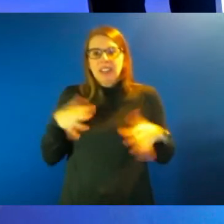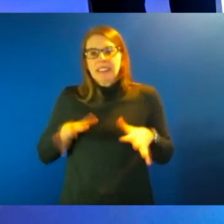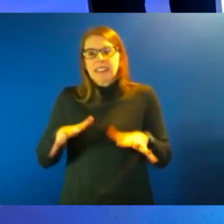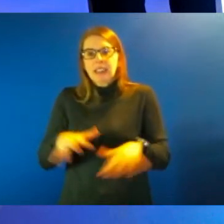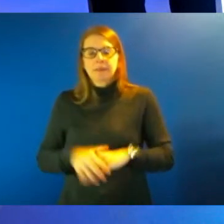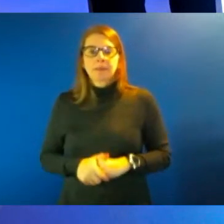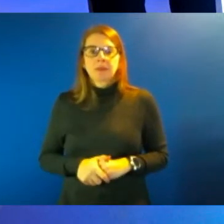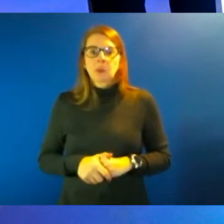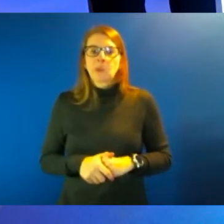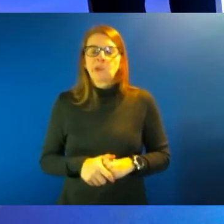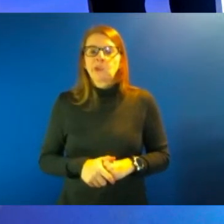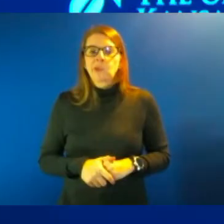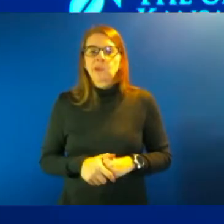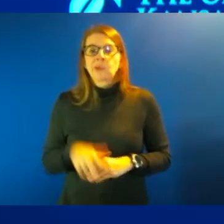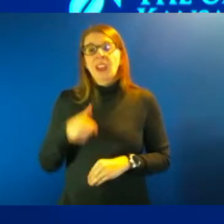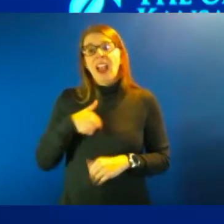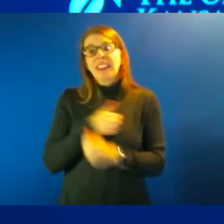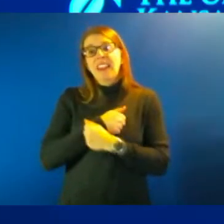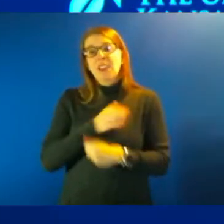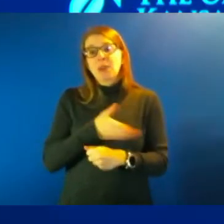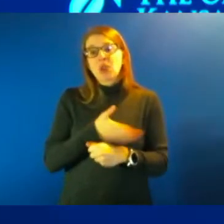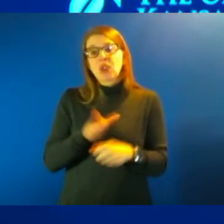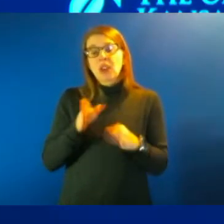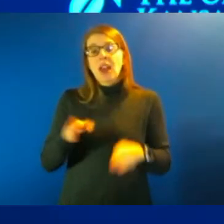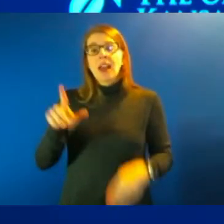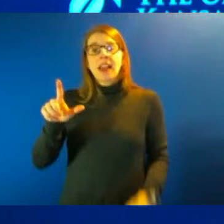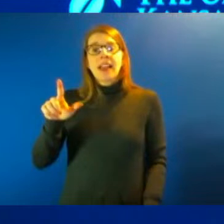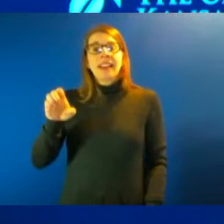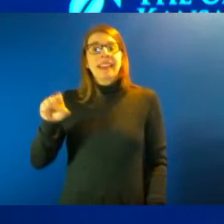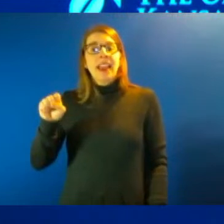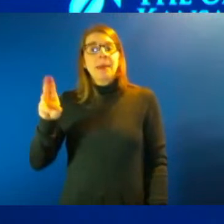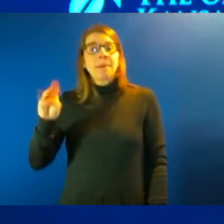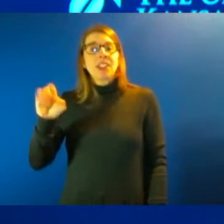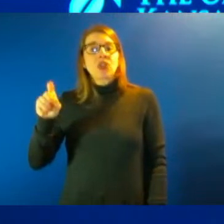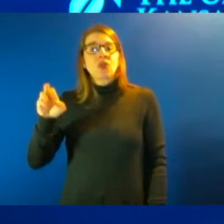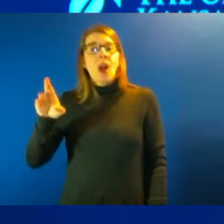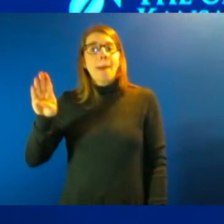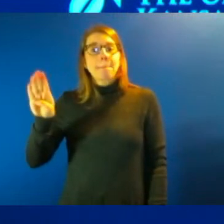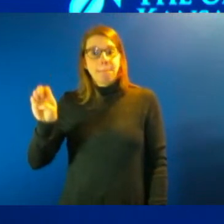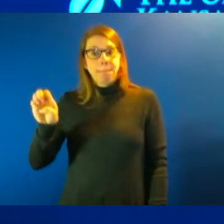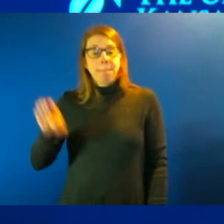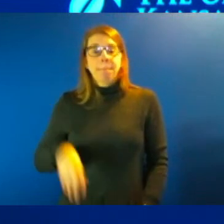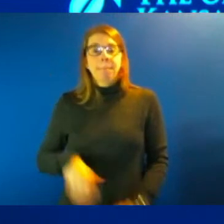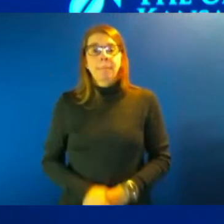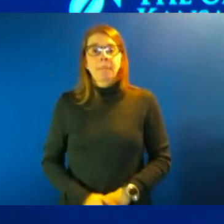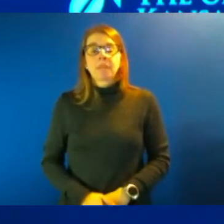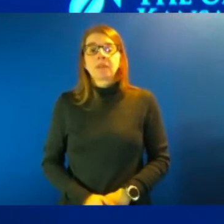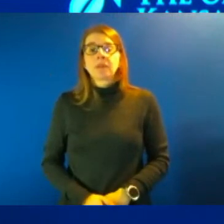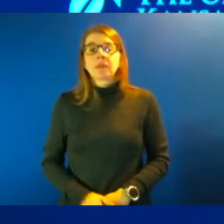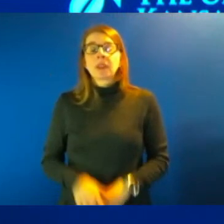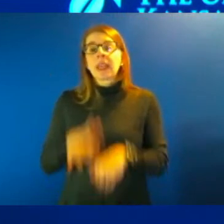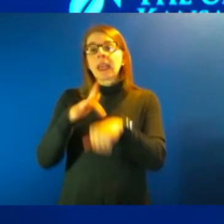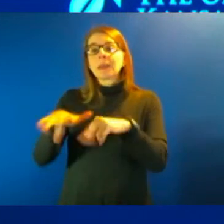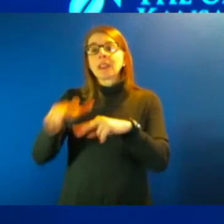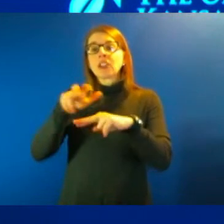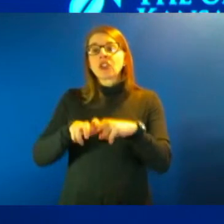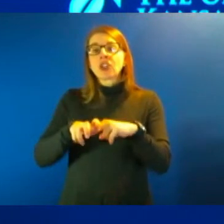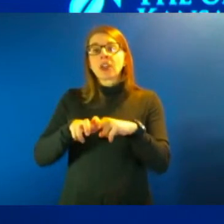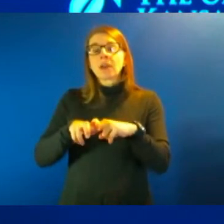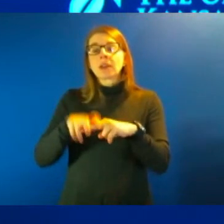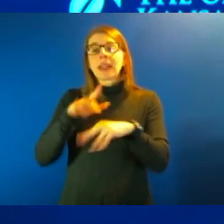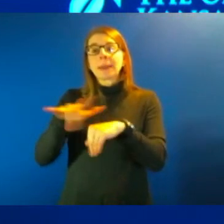love musicals, but Les Miserables, the song toward the end of the musical, empty chairs at empty